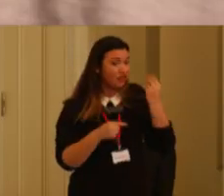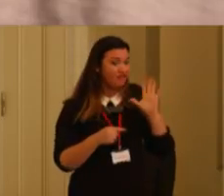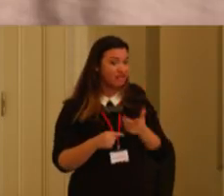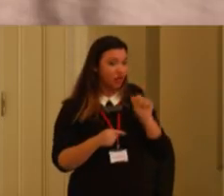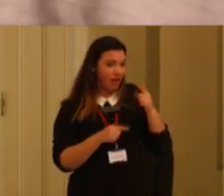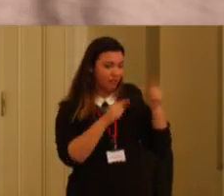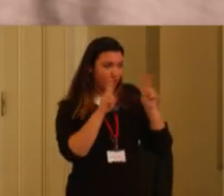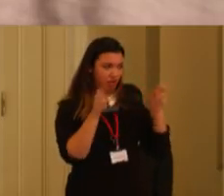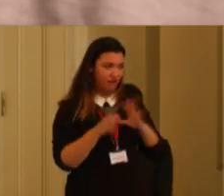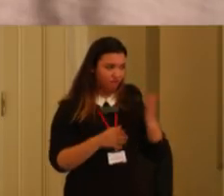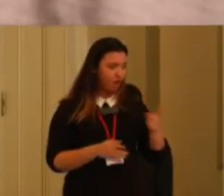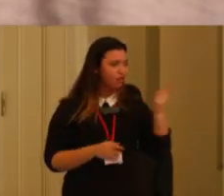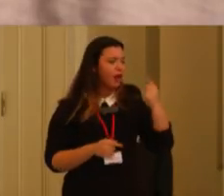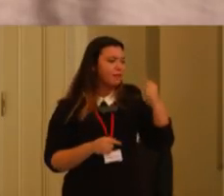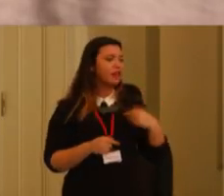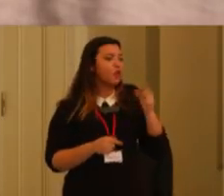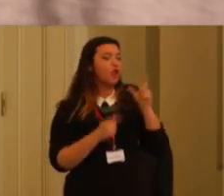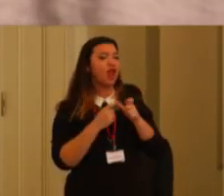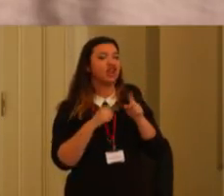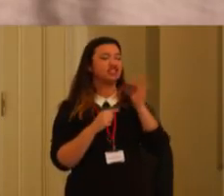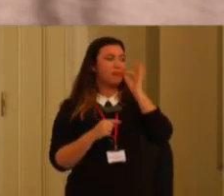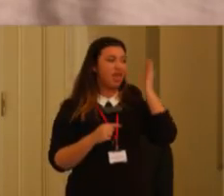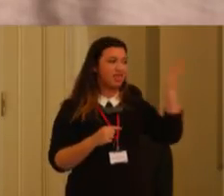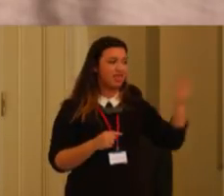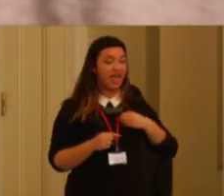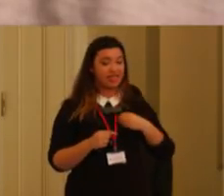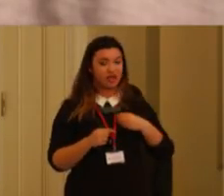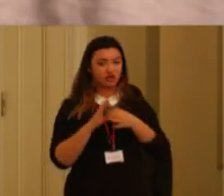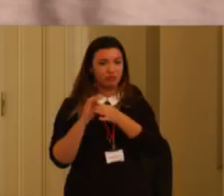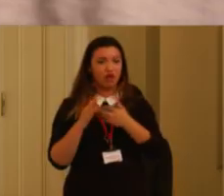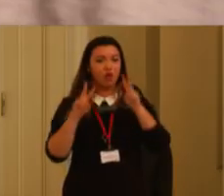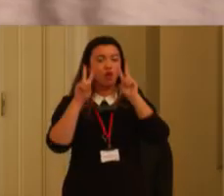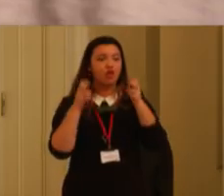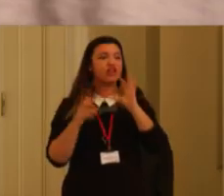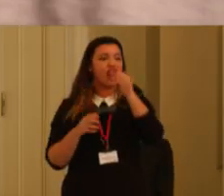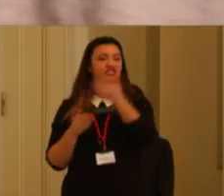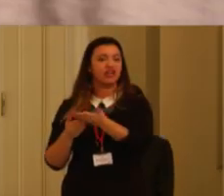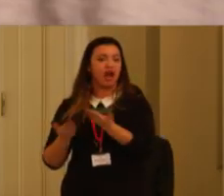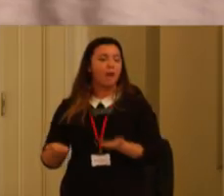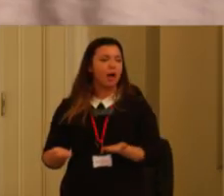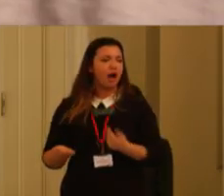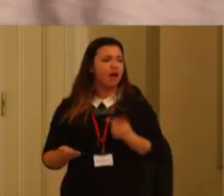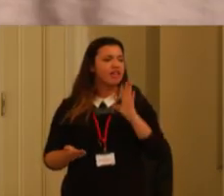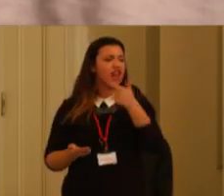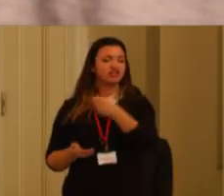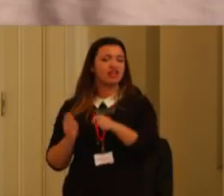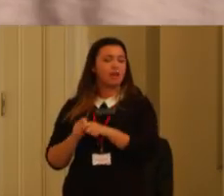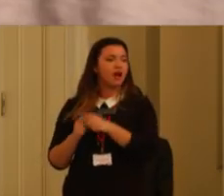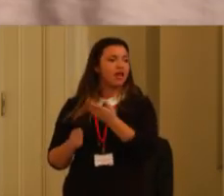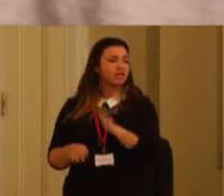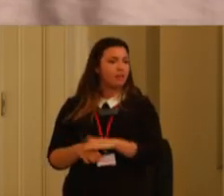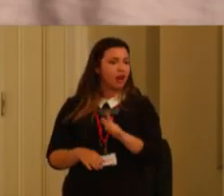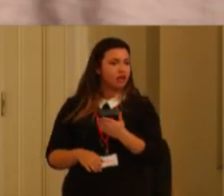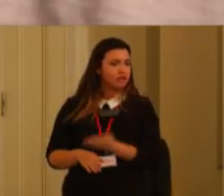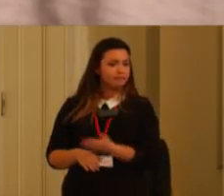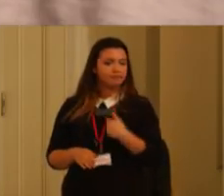so many things that will be highlighted throughout today's program. One thing that I should mention is what Dr.